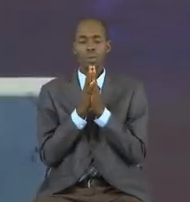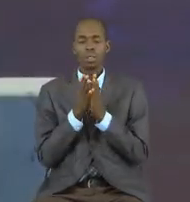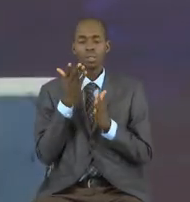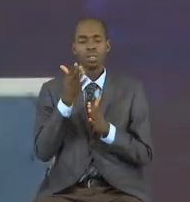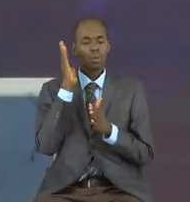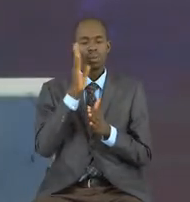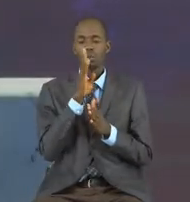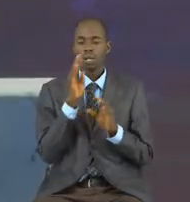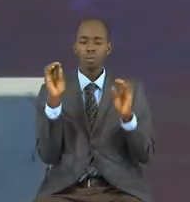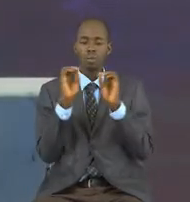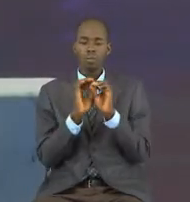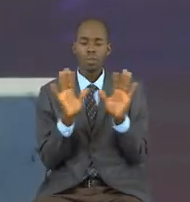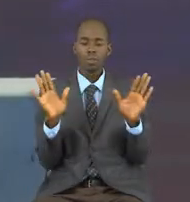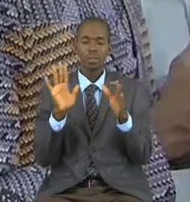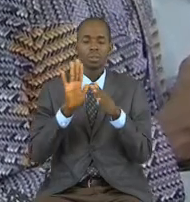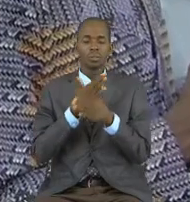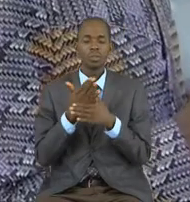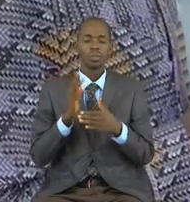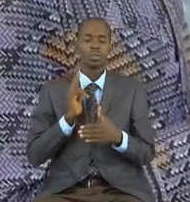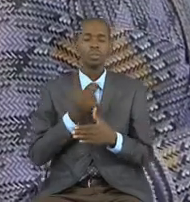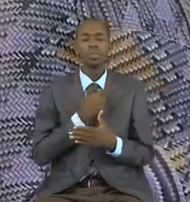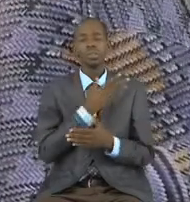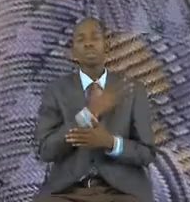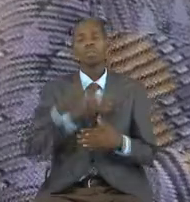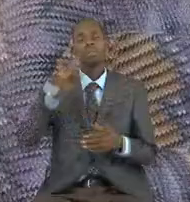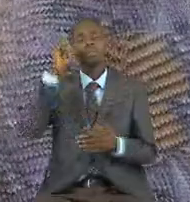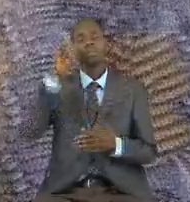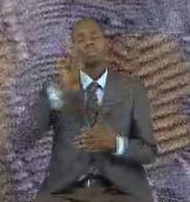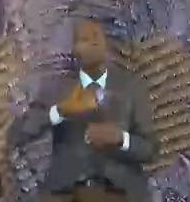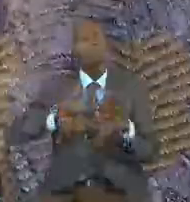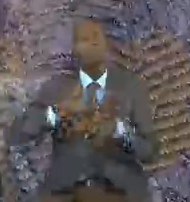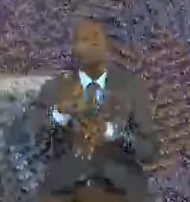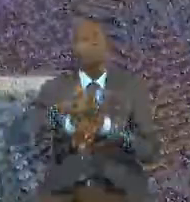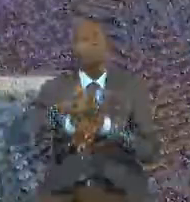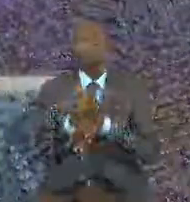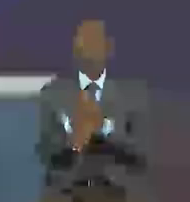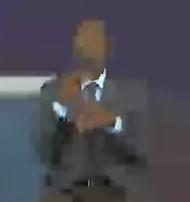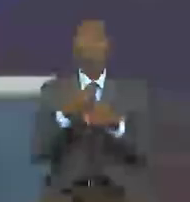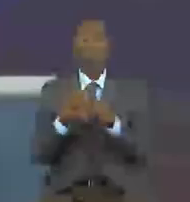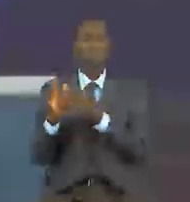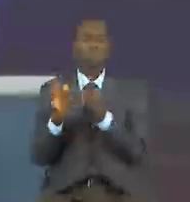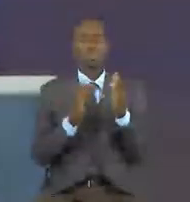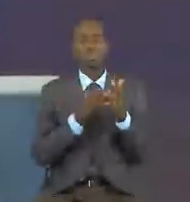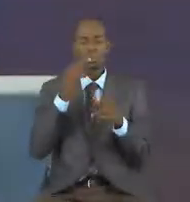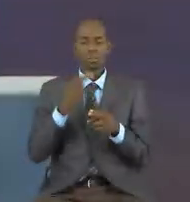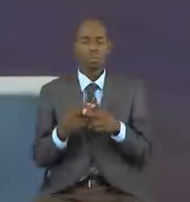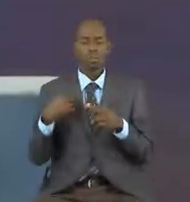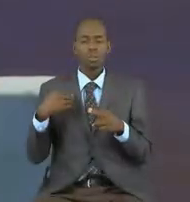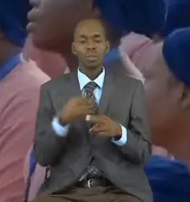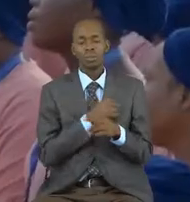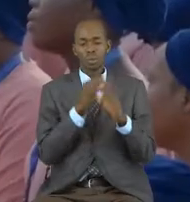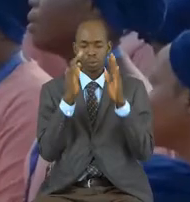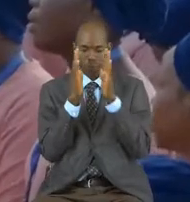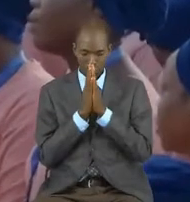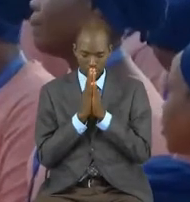between us and you. Amen. Confirm. Amen. In Jesus' name we pray. Amen.